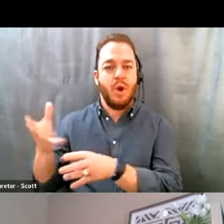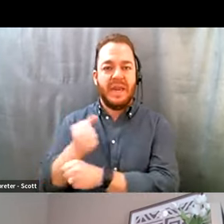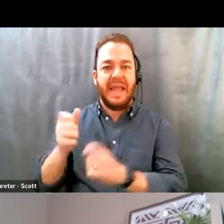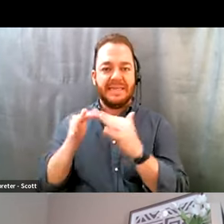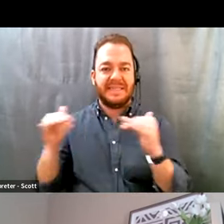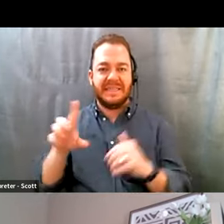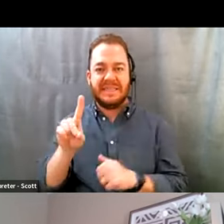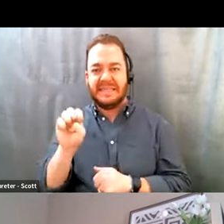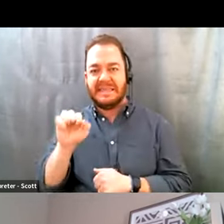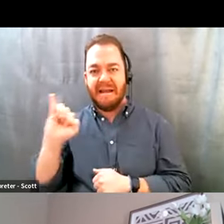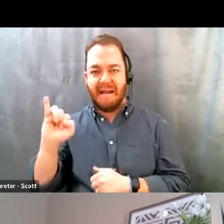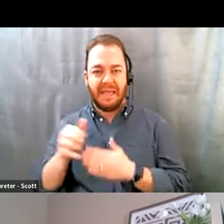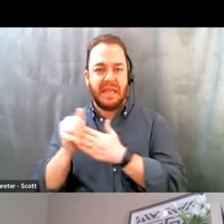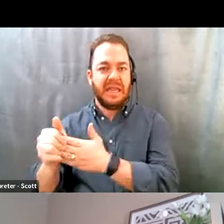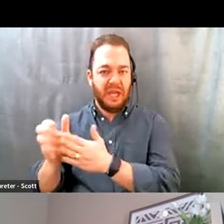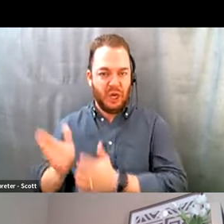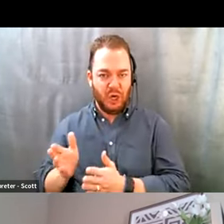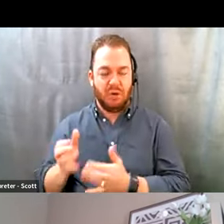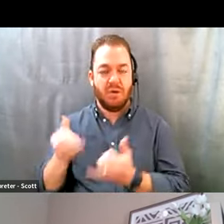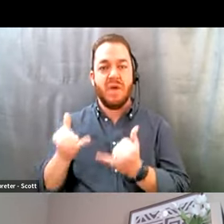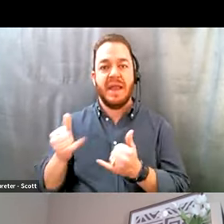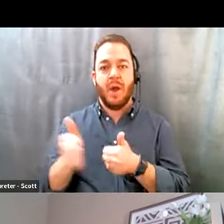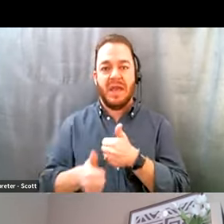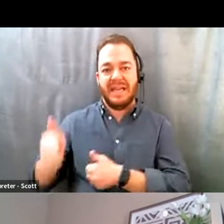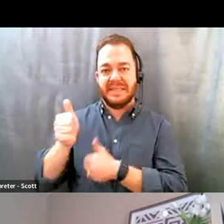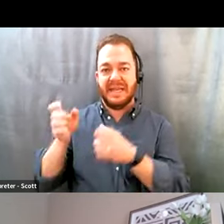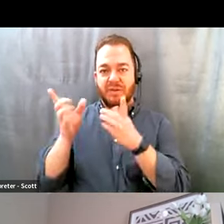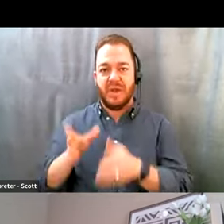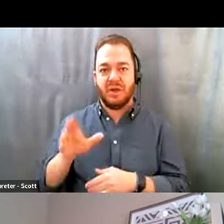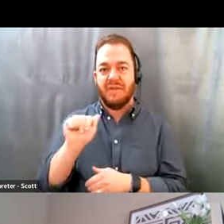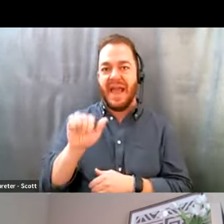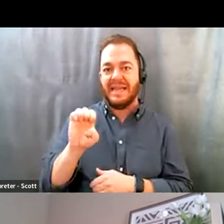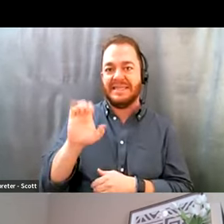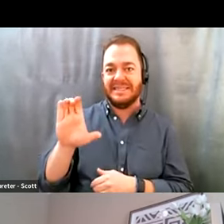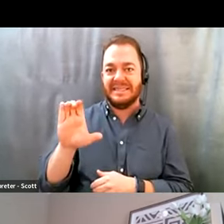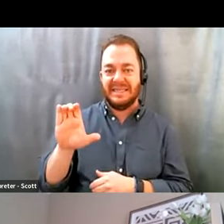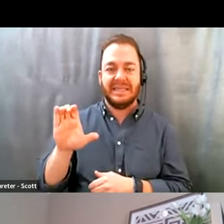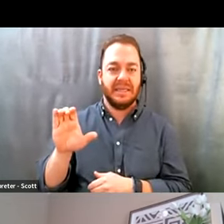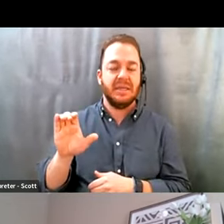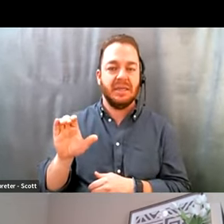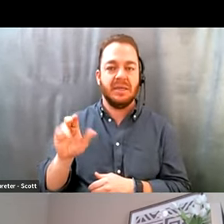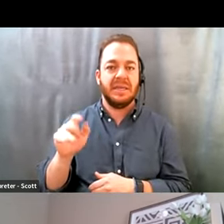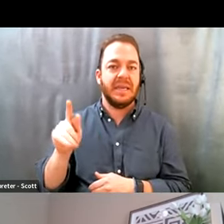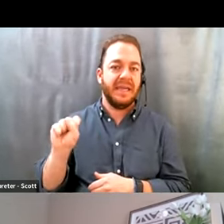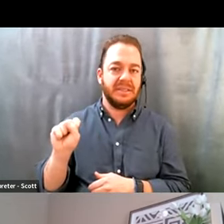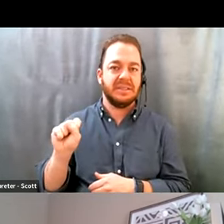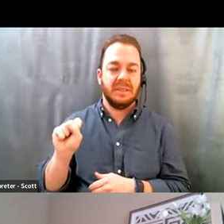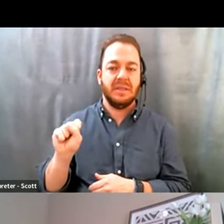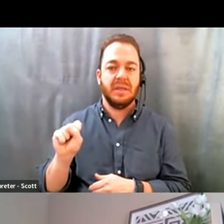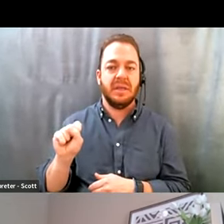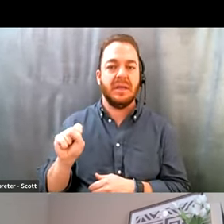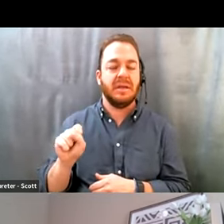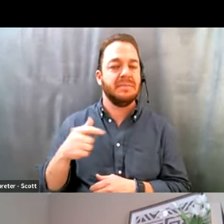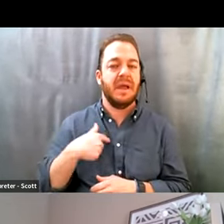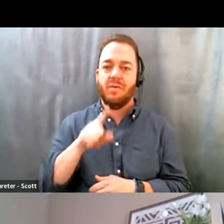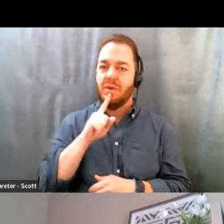equity, and inclusion leader. She is currently the executive director of AEC Unites, which I just love